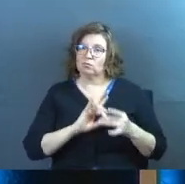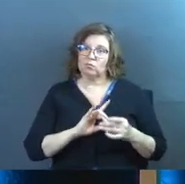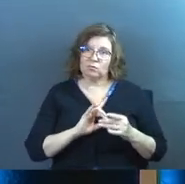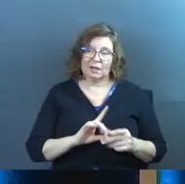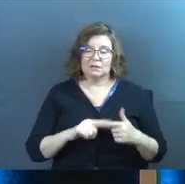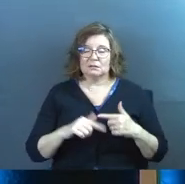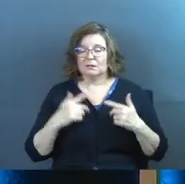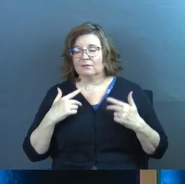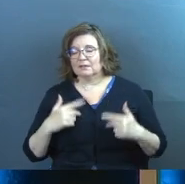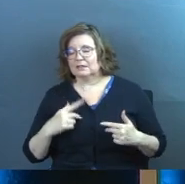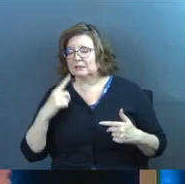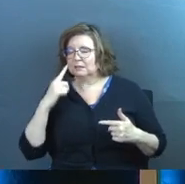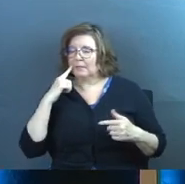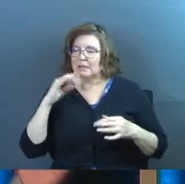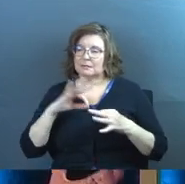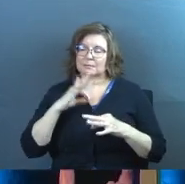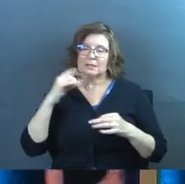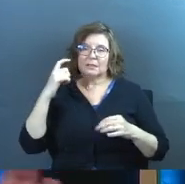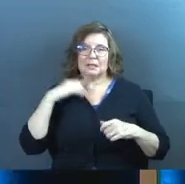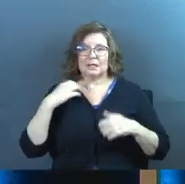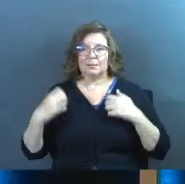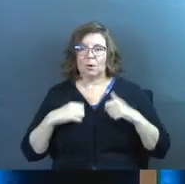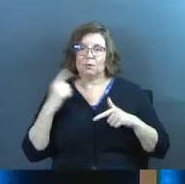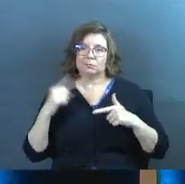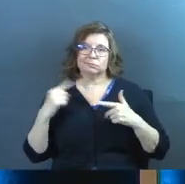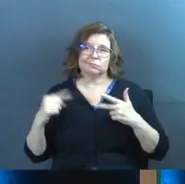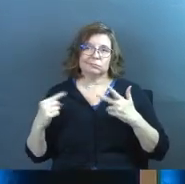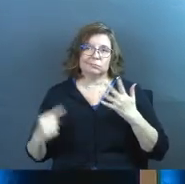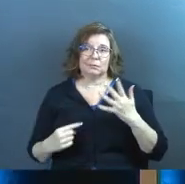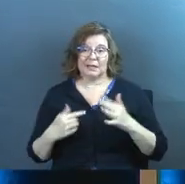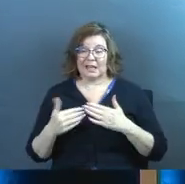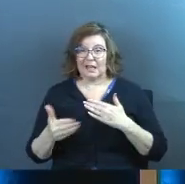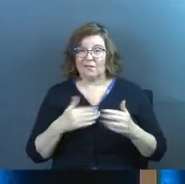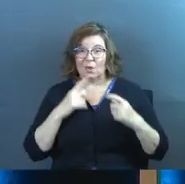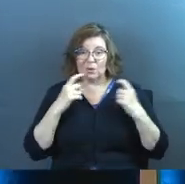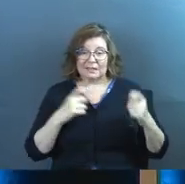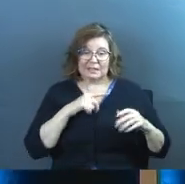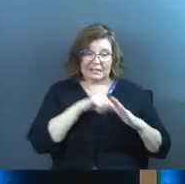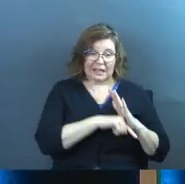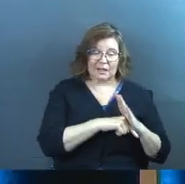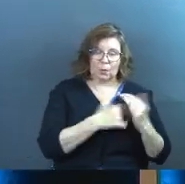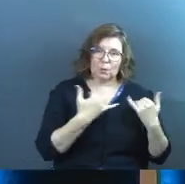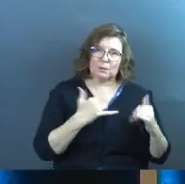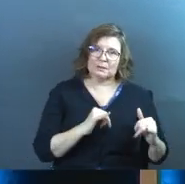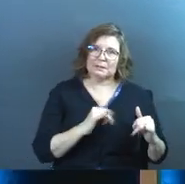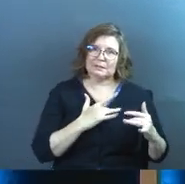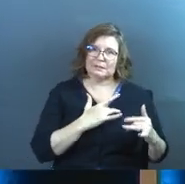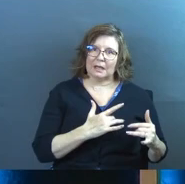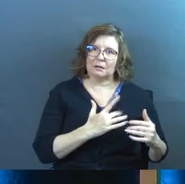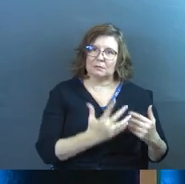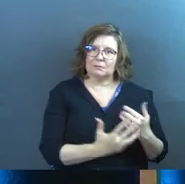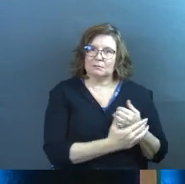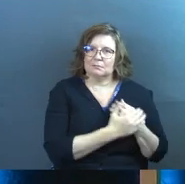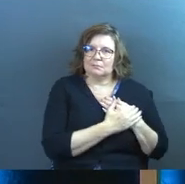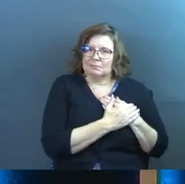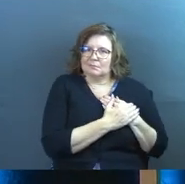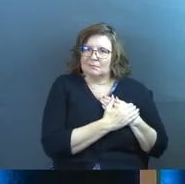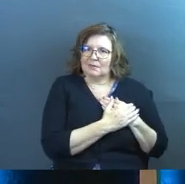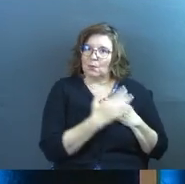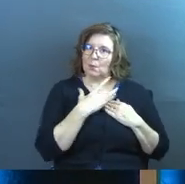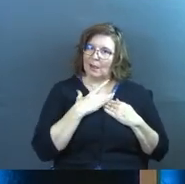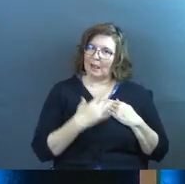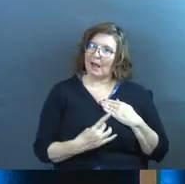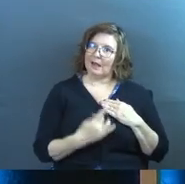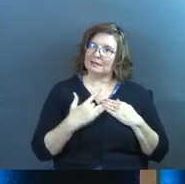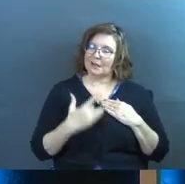and mentally and spiritually and emotionally, everything. Even though our sins are killing us, our bad habits, they're also like friends. We kind of